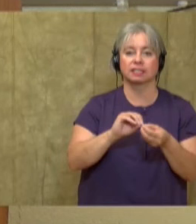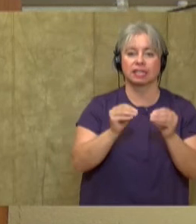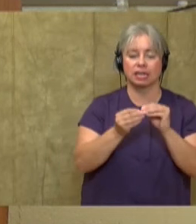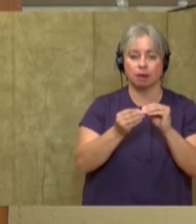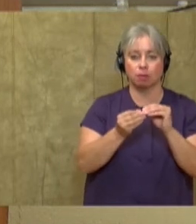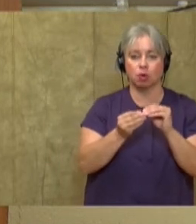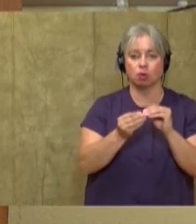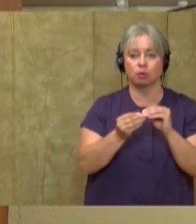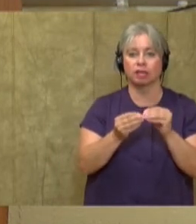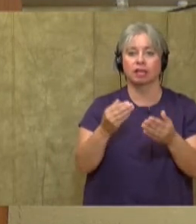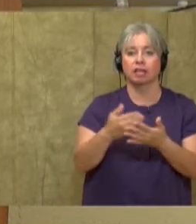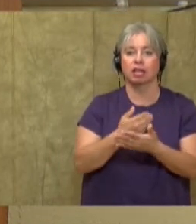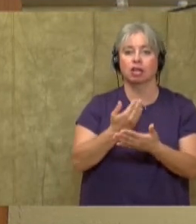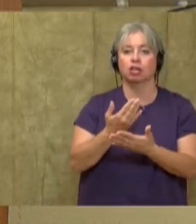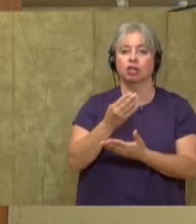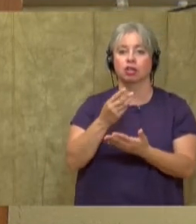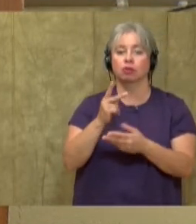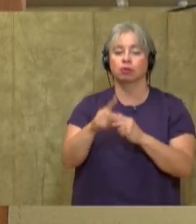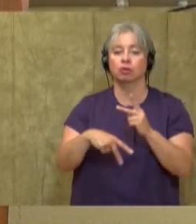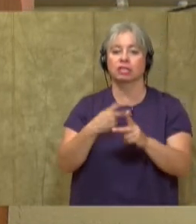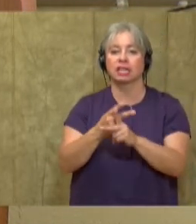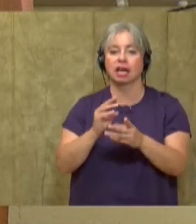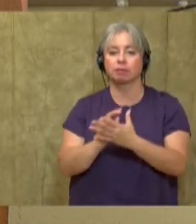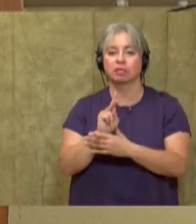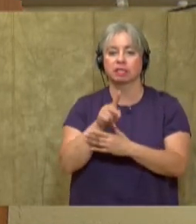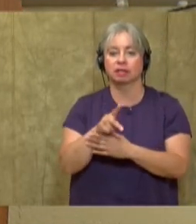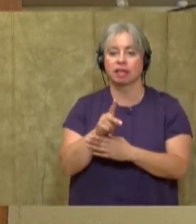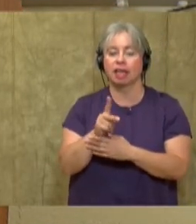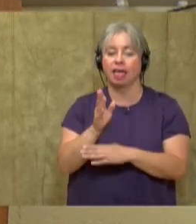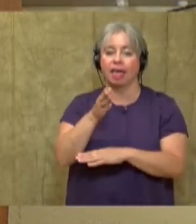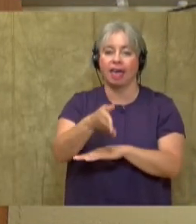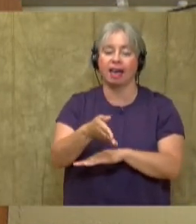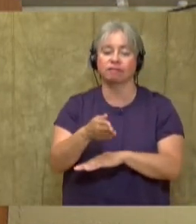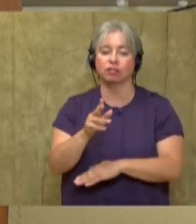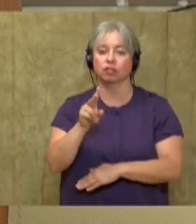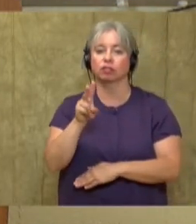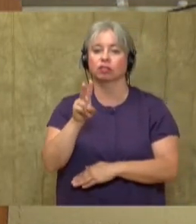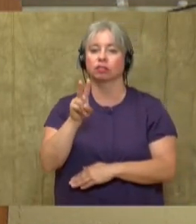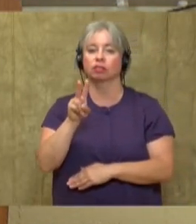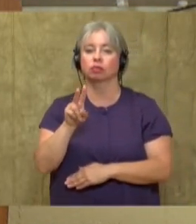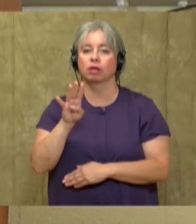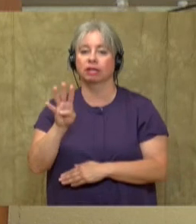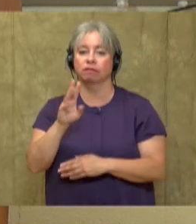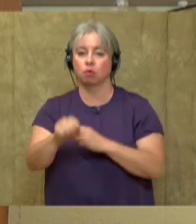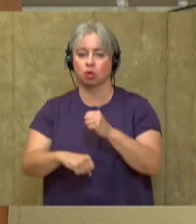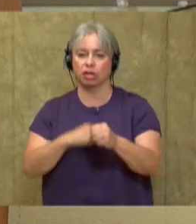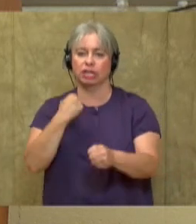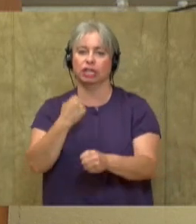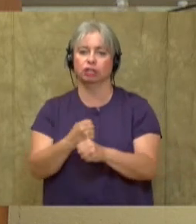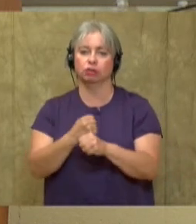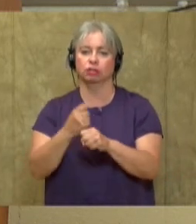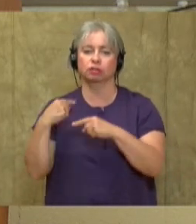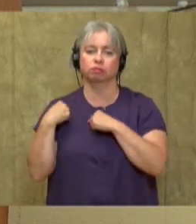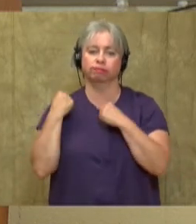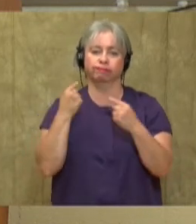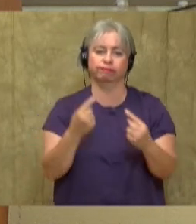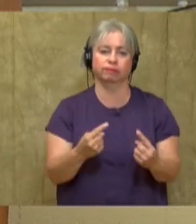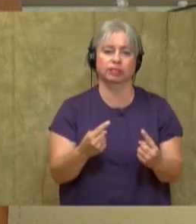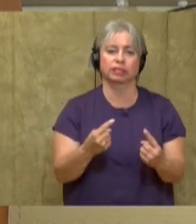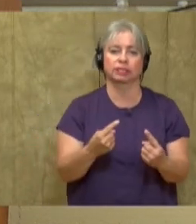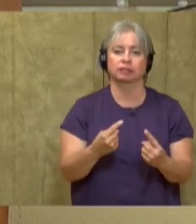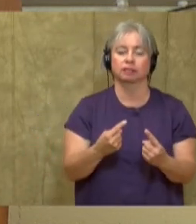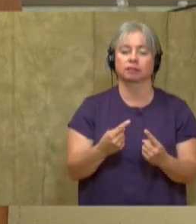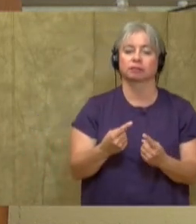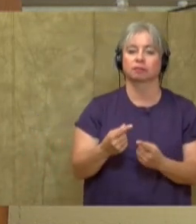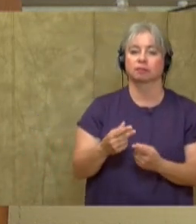of new types of plants there will be after 24 years. So we had a scatter plot. We found the line of best fit.